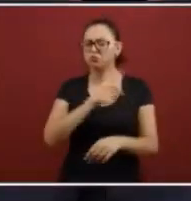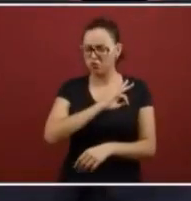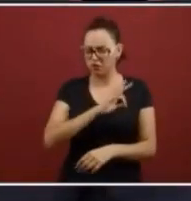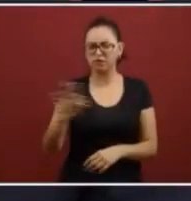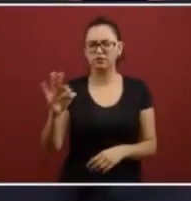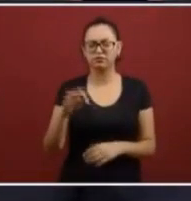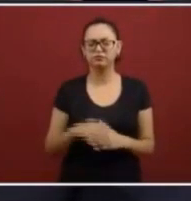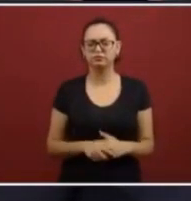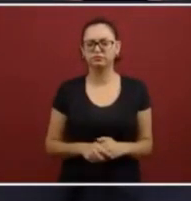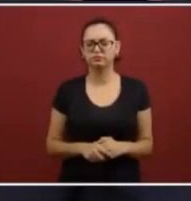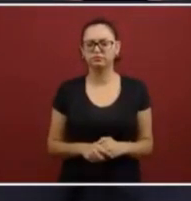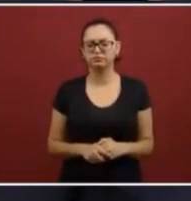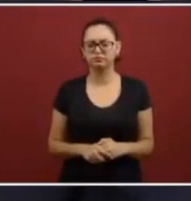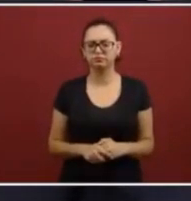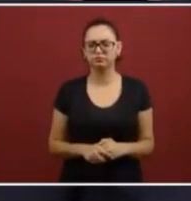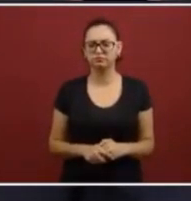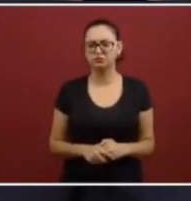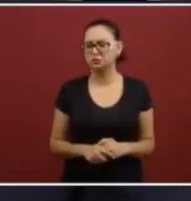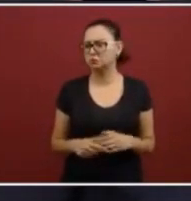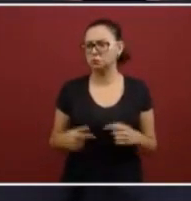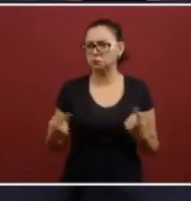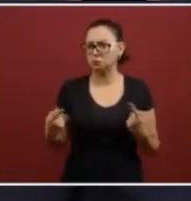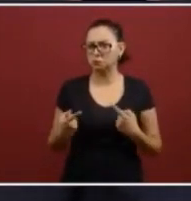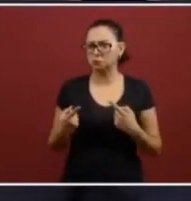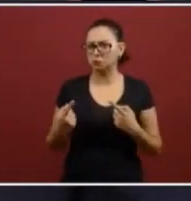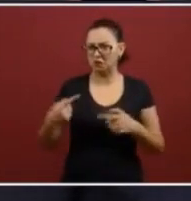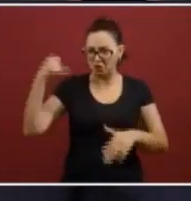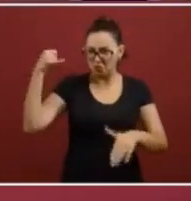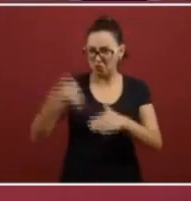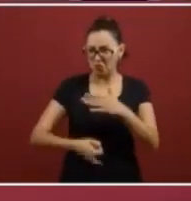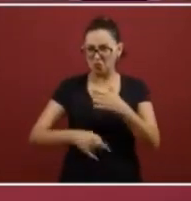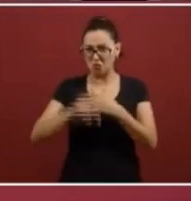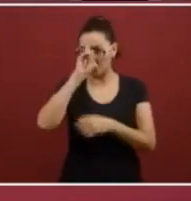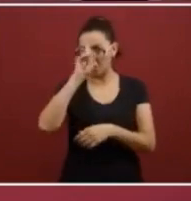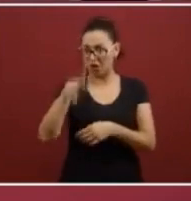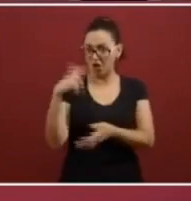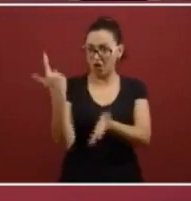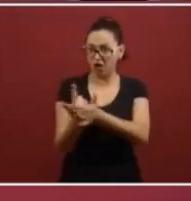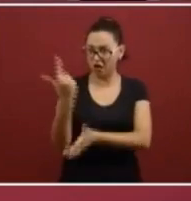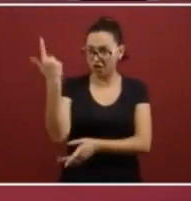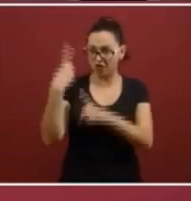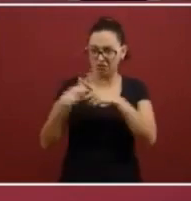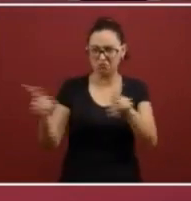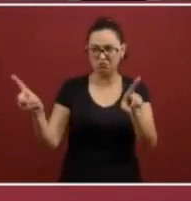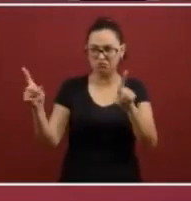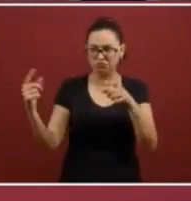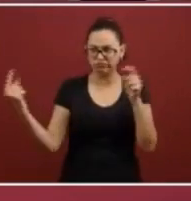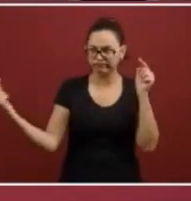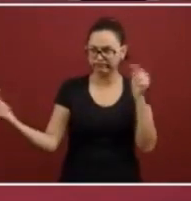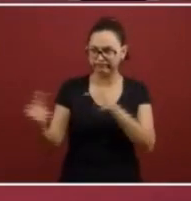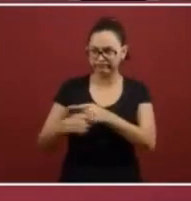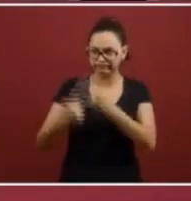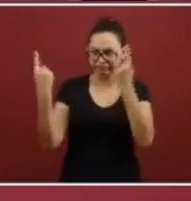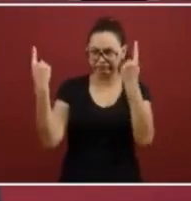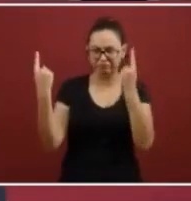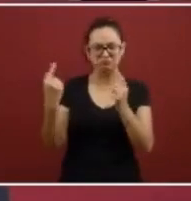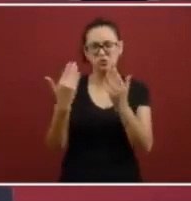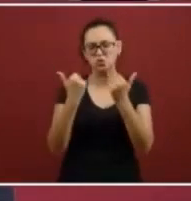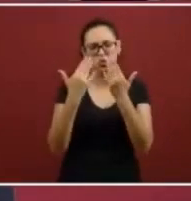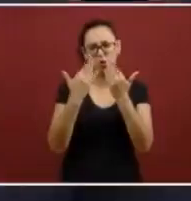be resolved. No tenemos diferencias de fondo Deep down, there's really not that big a